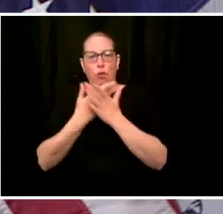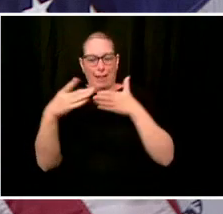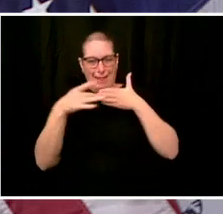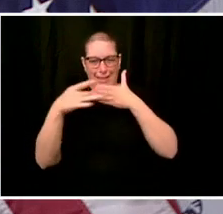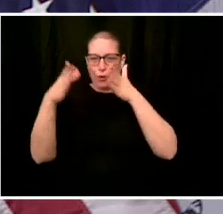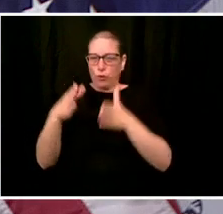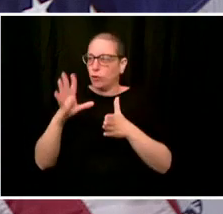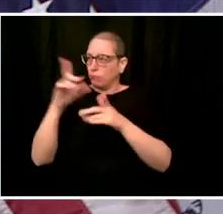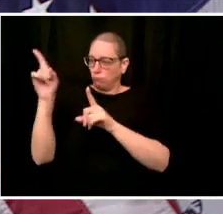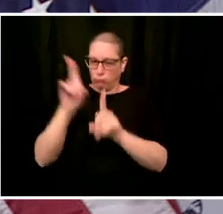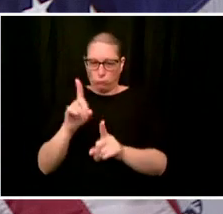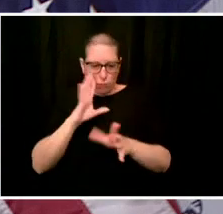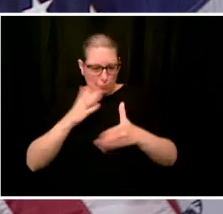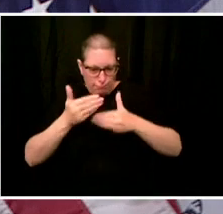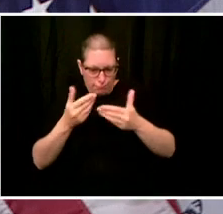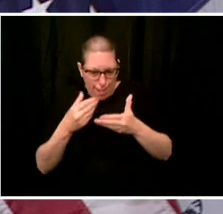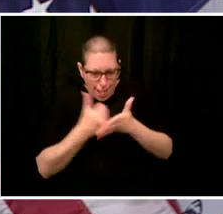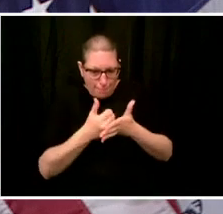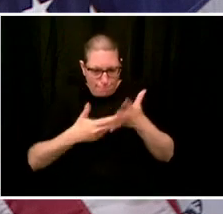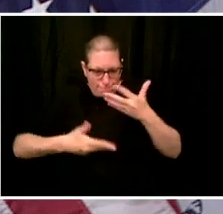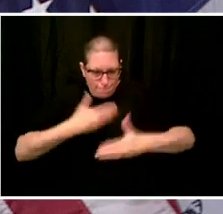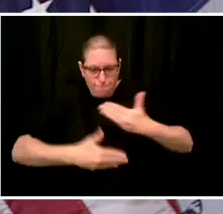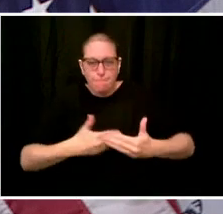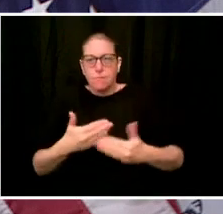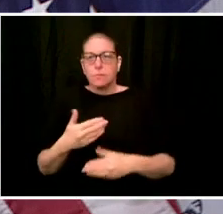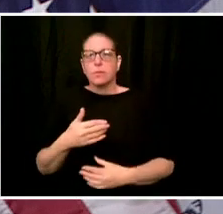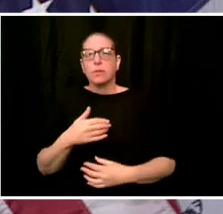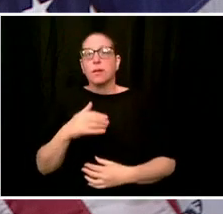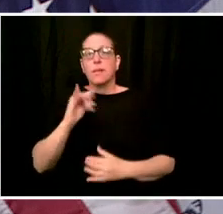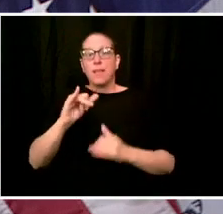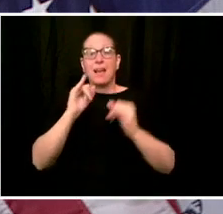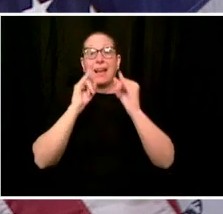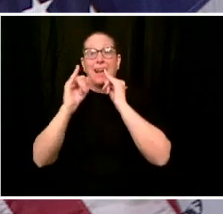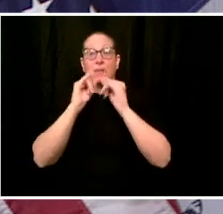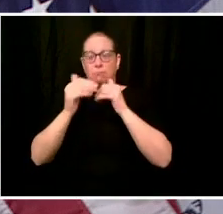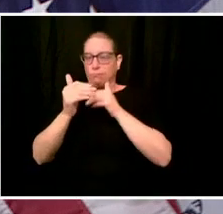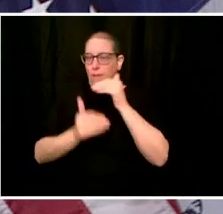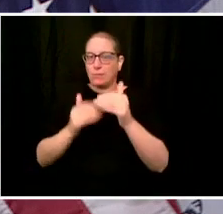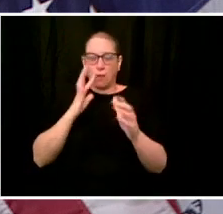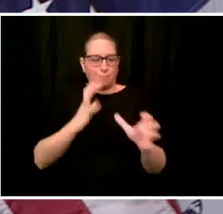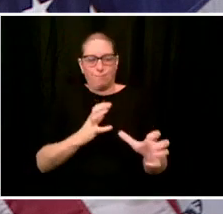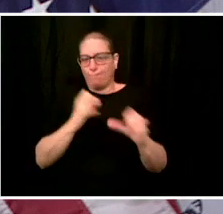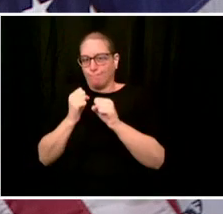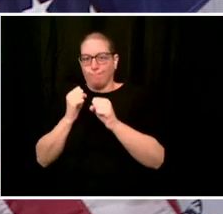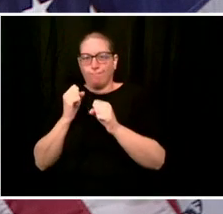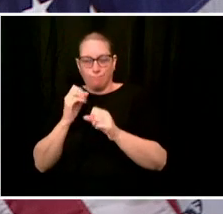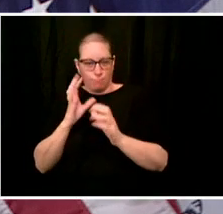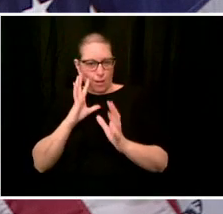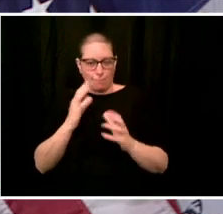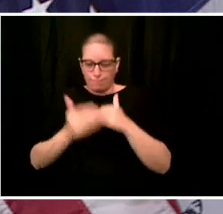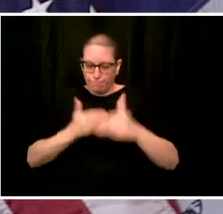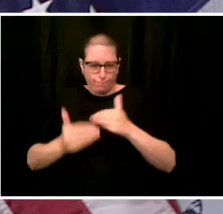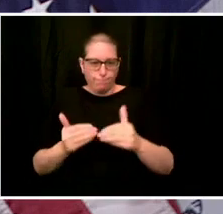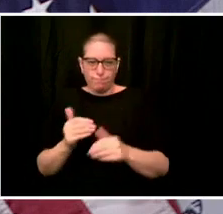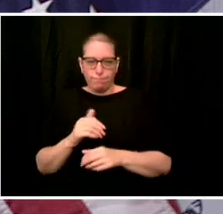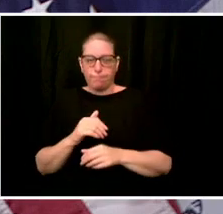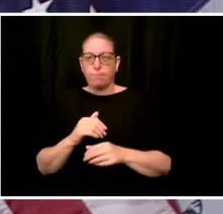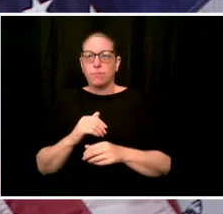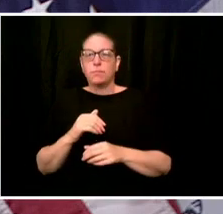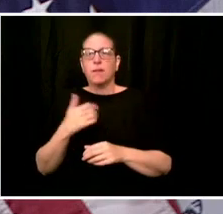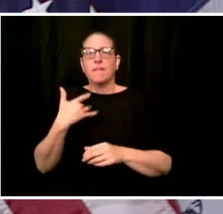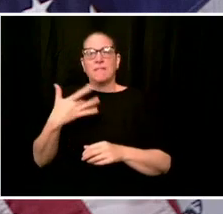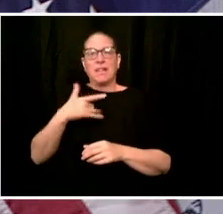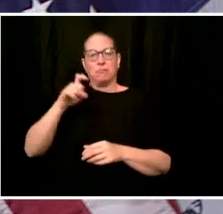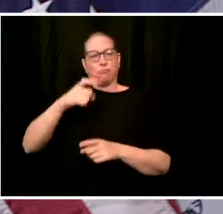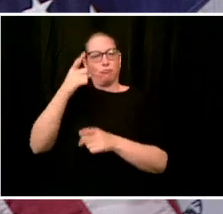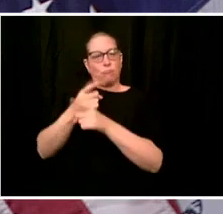very rapidly. This was the right way to make it happen as quickly as possible with the right operational capacity. So I'm satisfied that